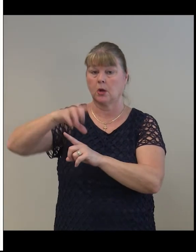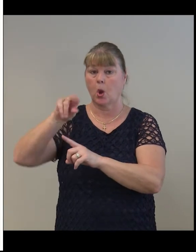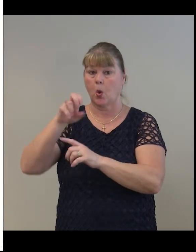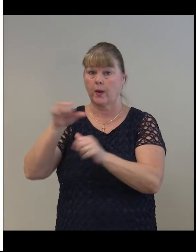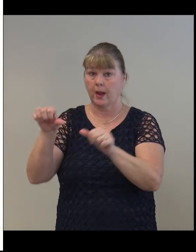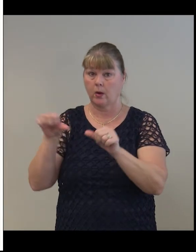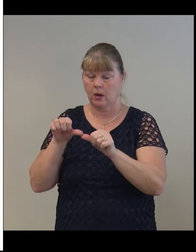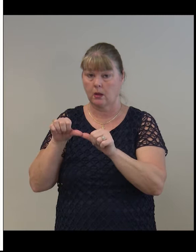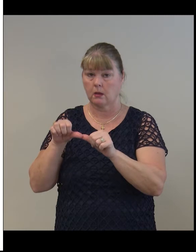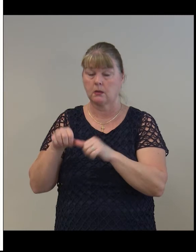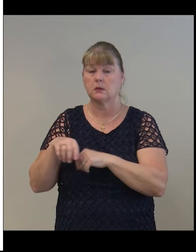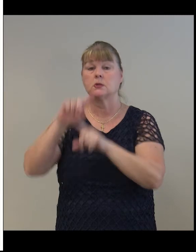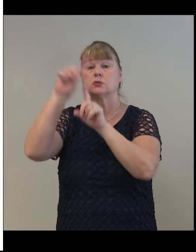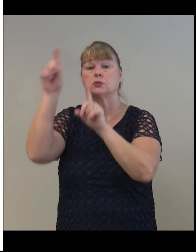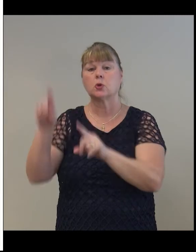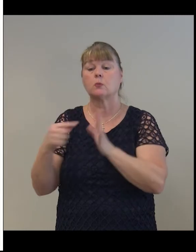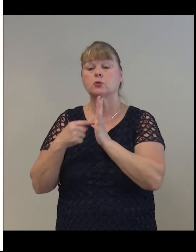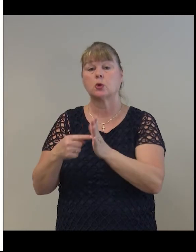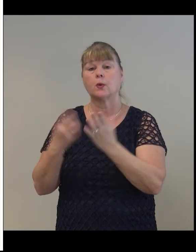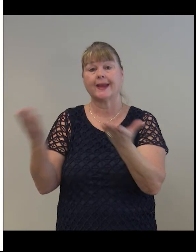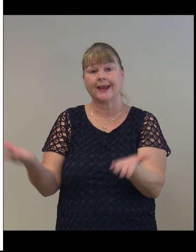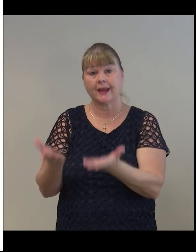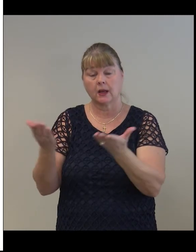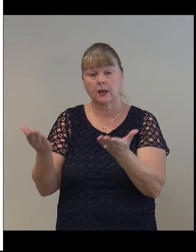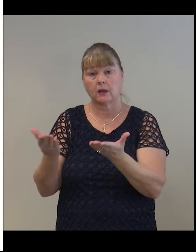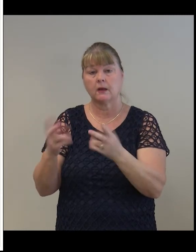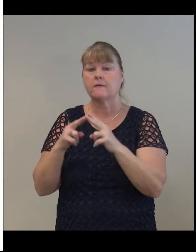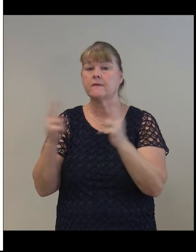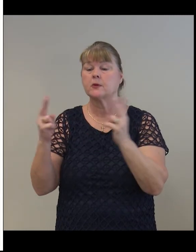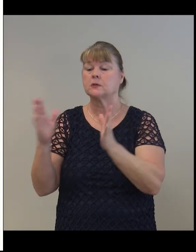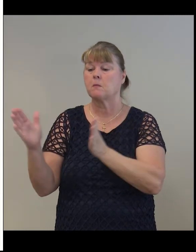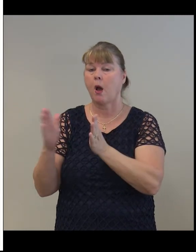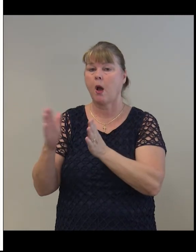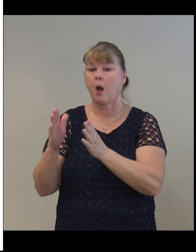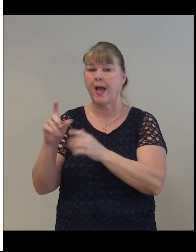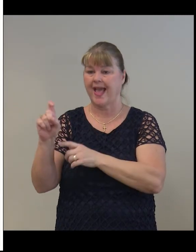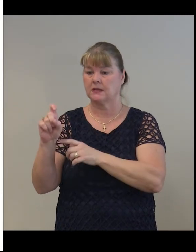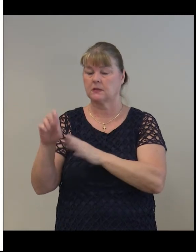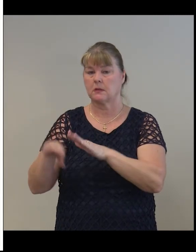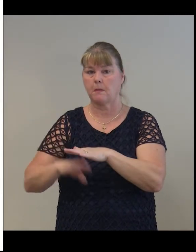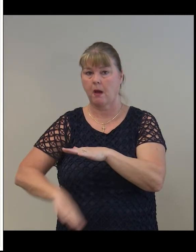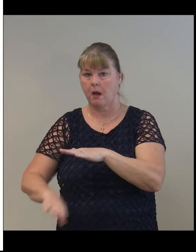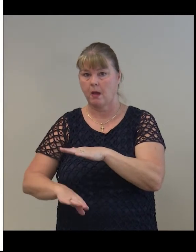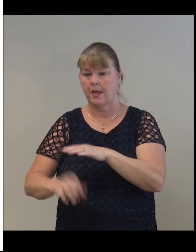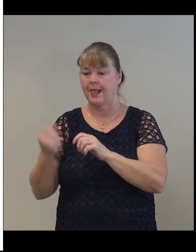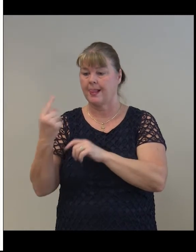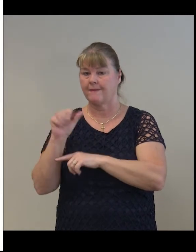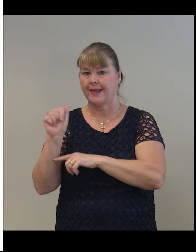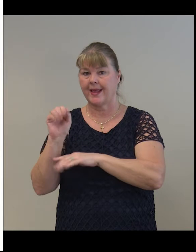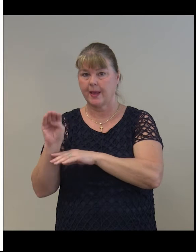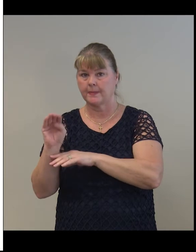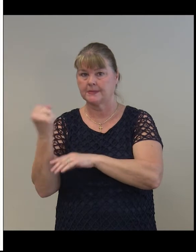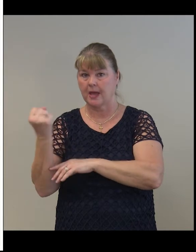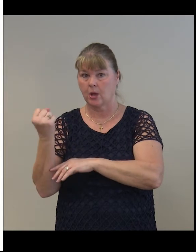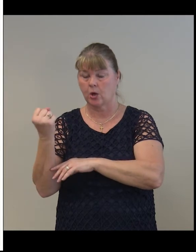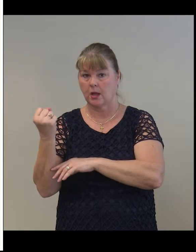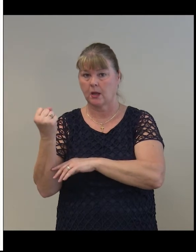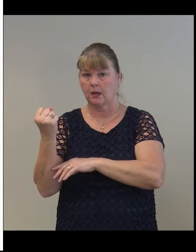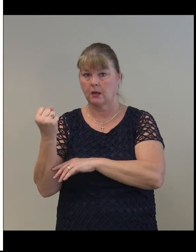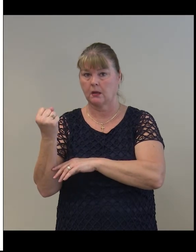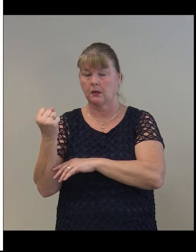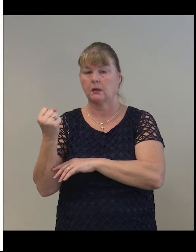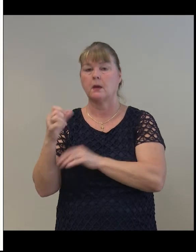cone. So the storm that it's showing here is a very small X down at the bottom where it says 11 a.m.